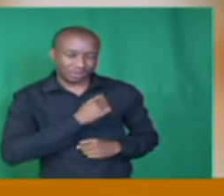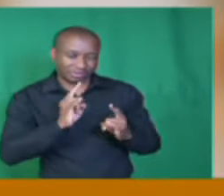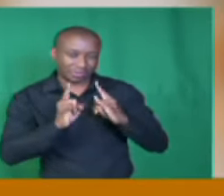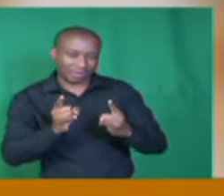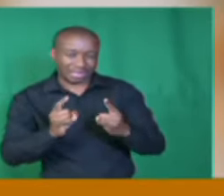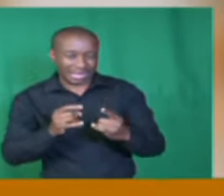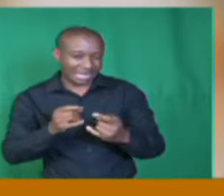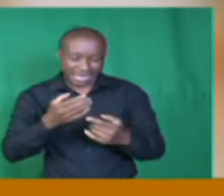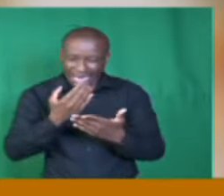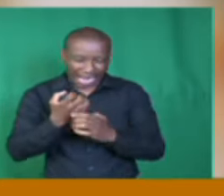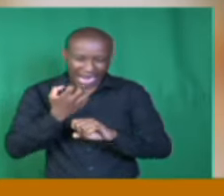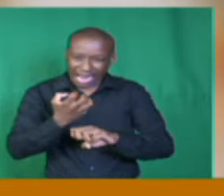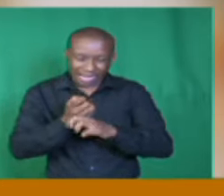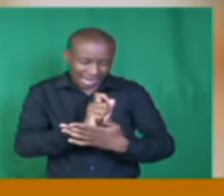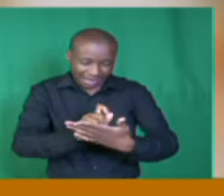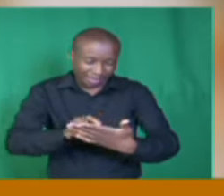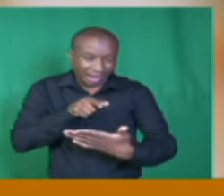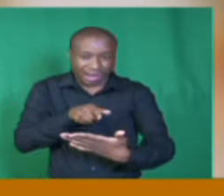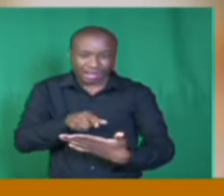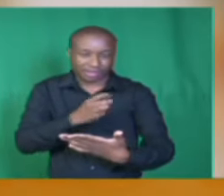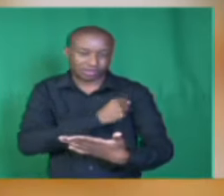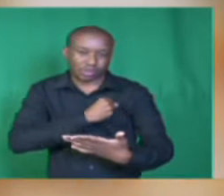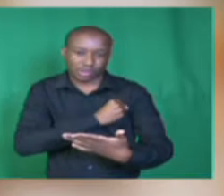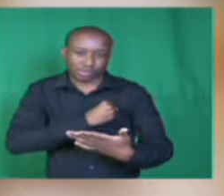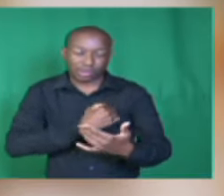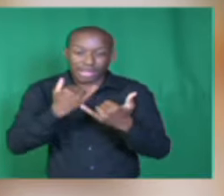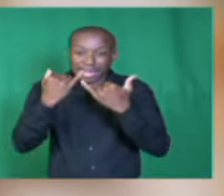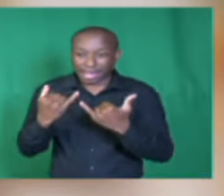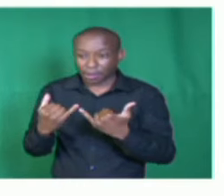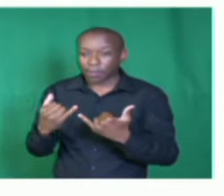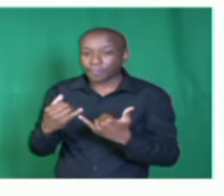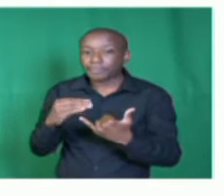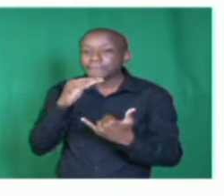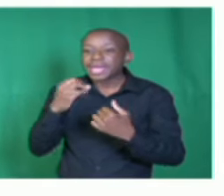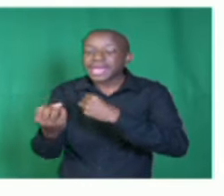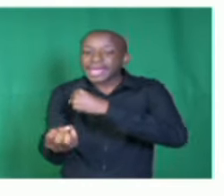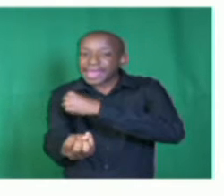me when I was writing here. Okay. Impact means